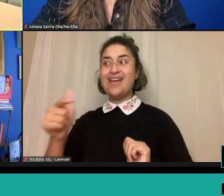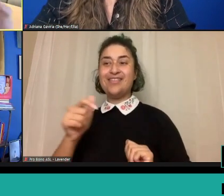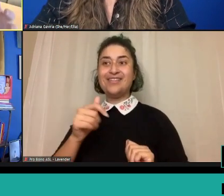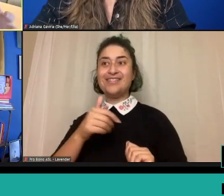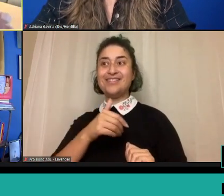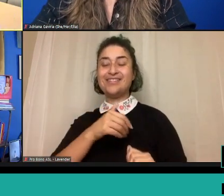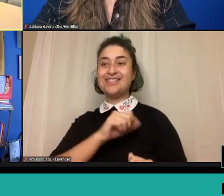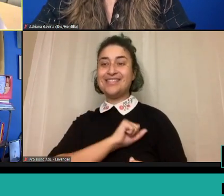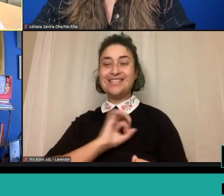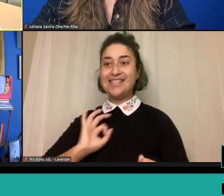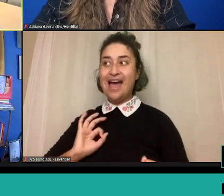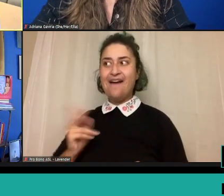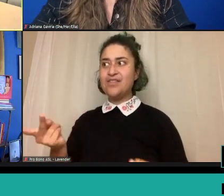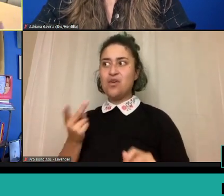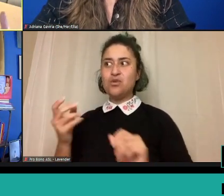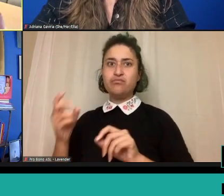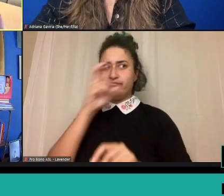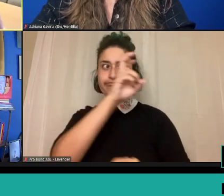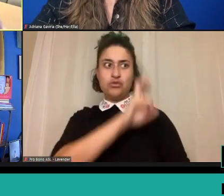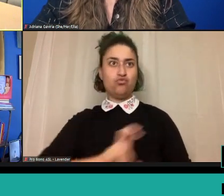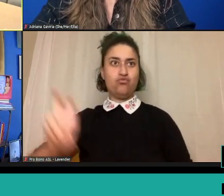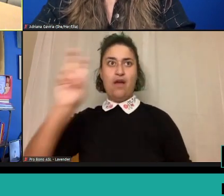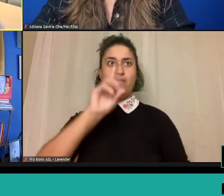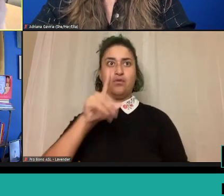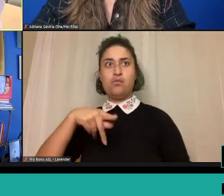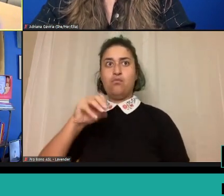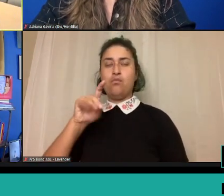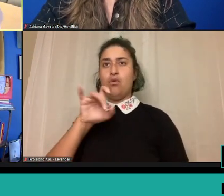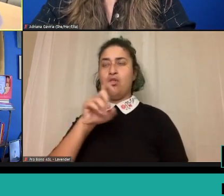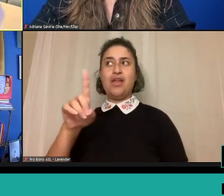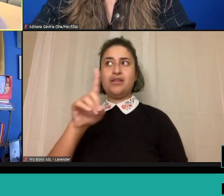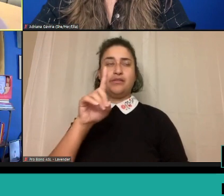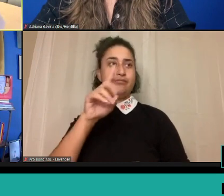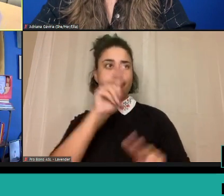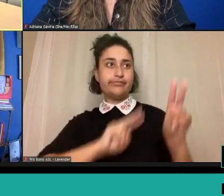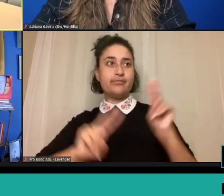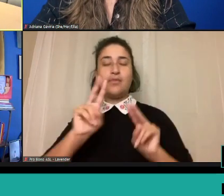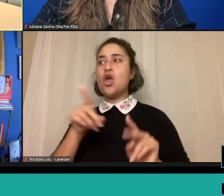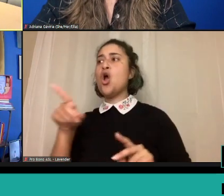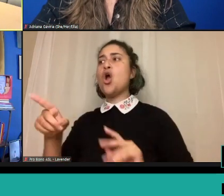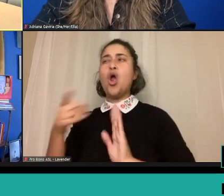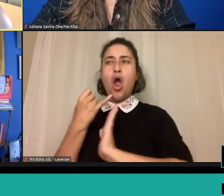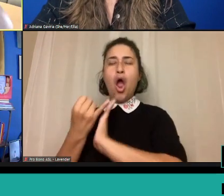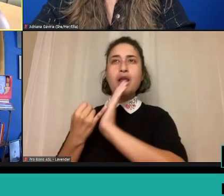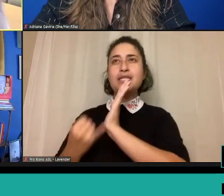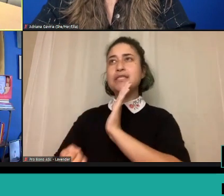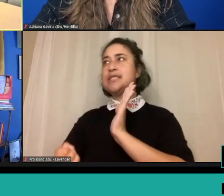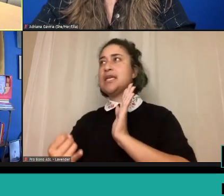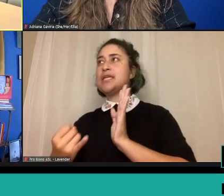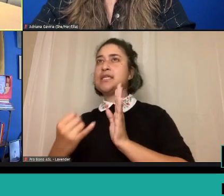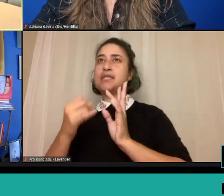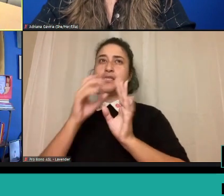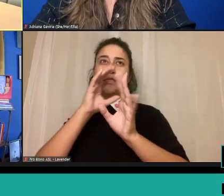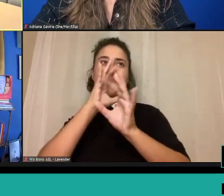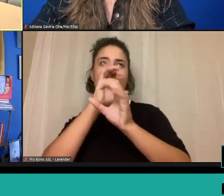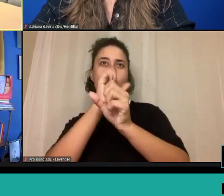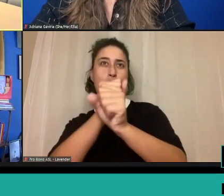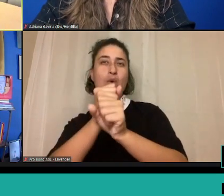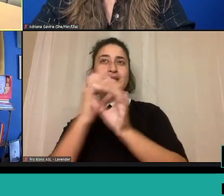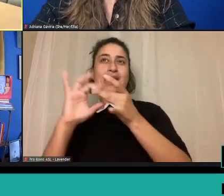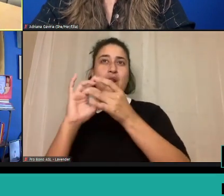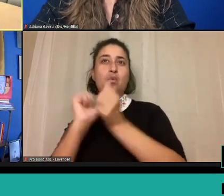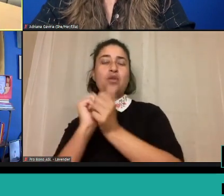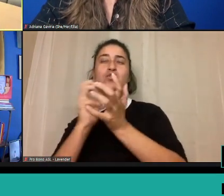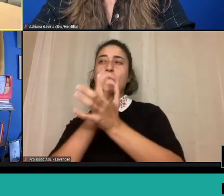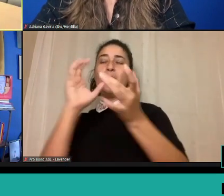friend as well. And like, you know, she was so, her artistic sensibility was honed by so much engagement. And like